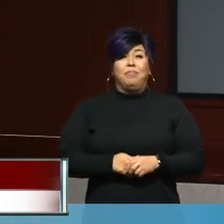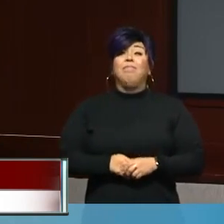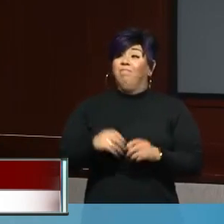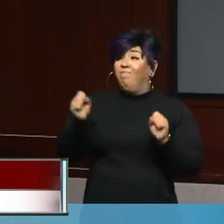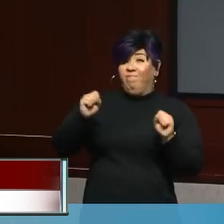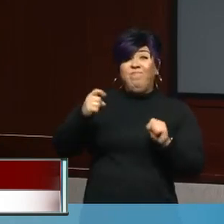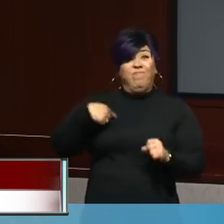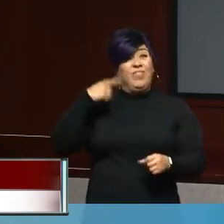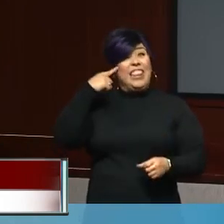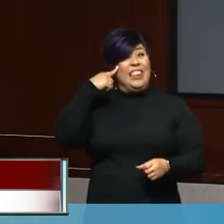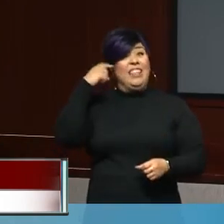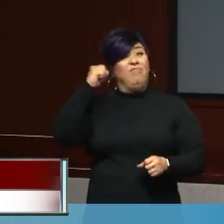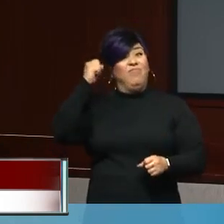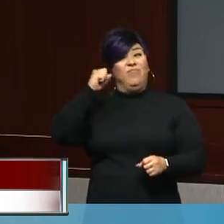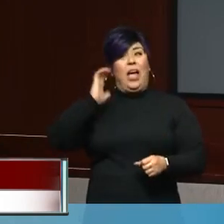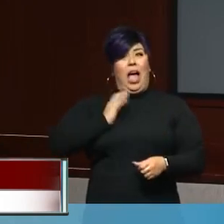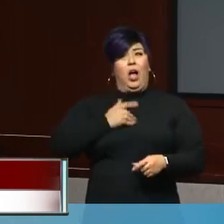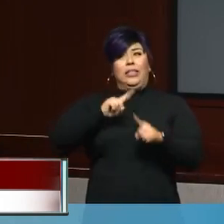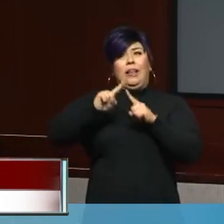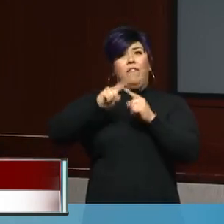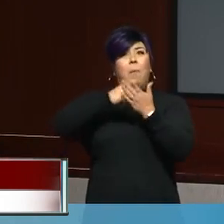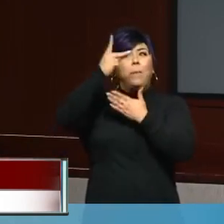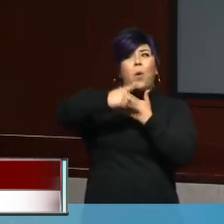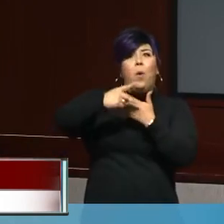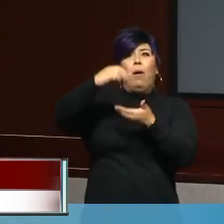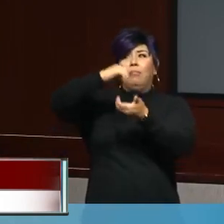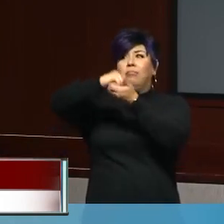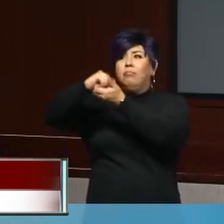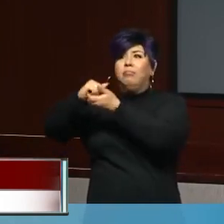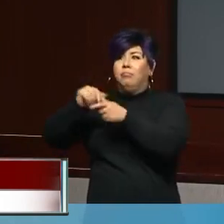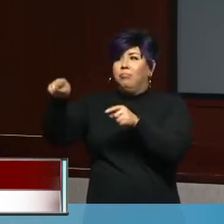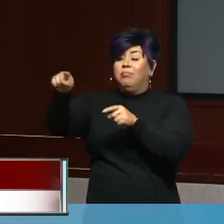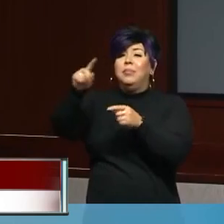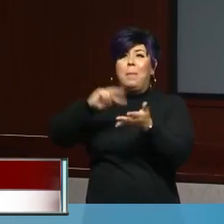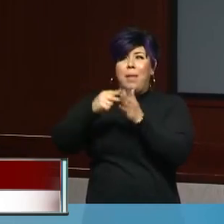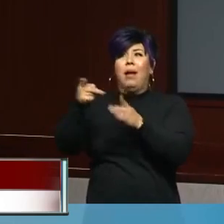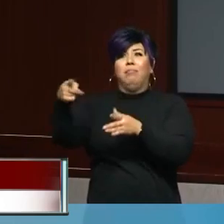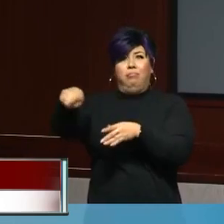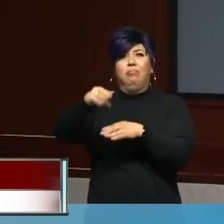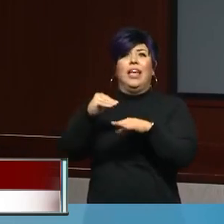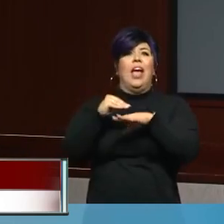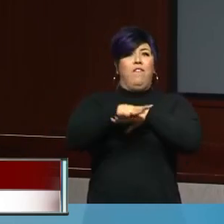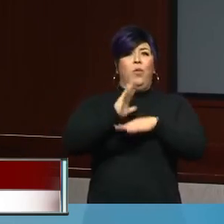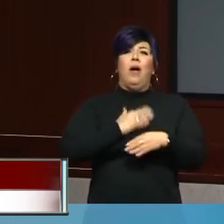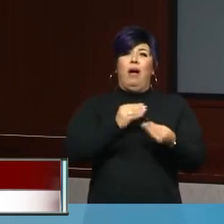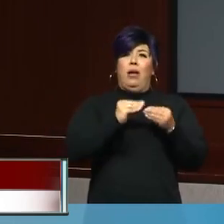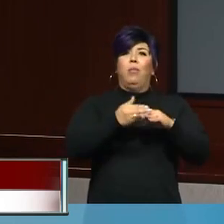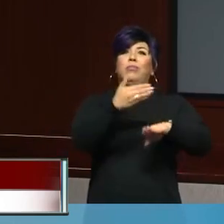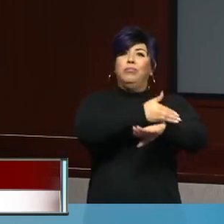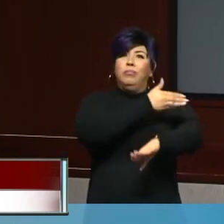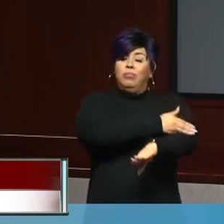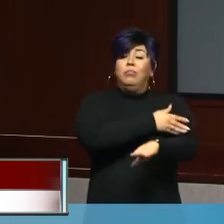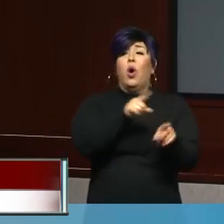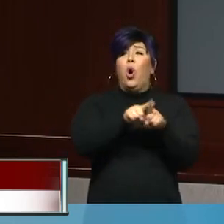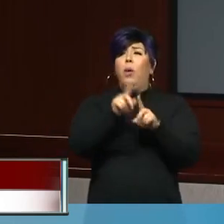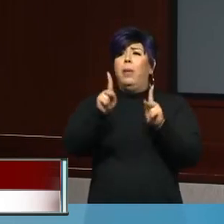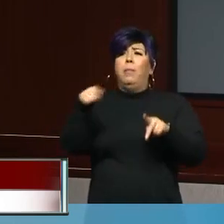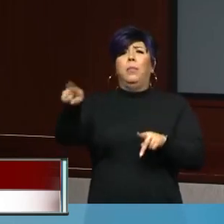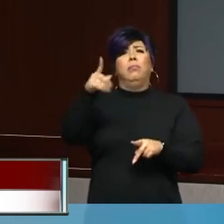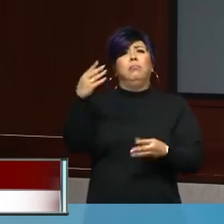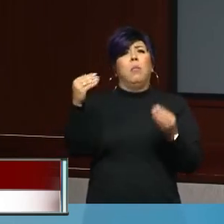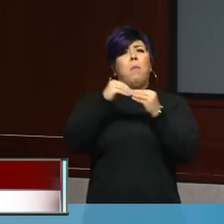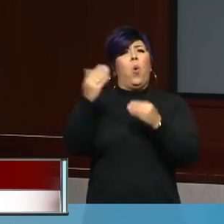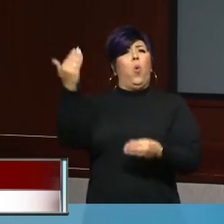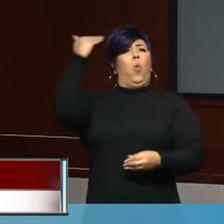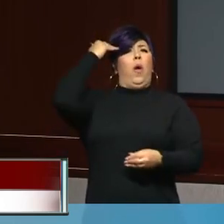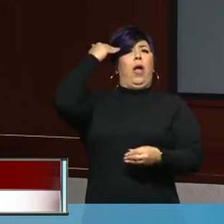Yes, we do believe that our partnerships have had a big impact on this. Also, our continued awareness efforts,